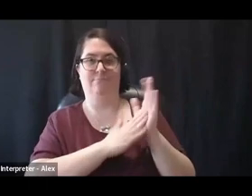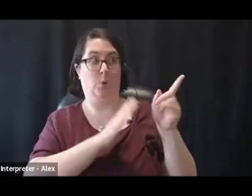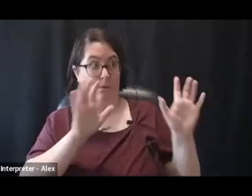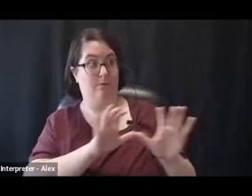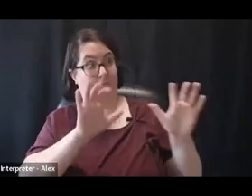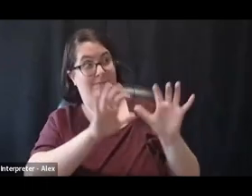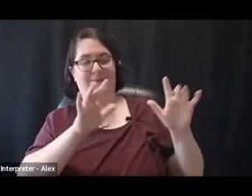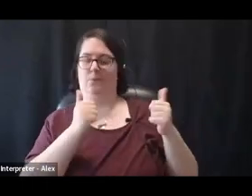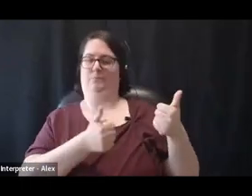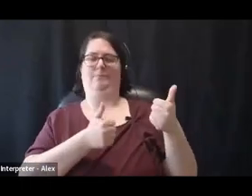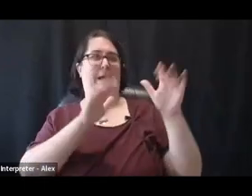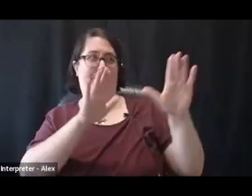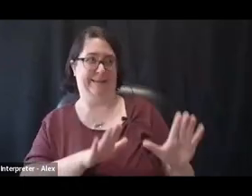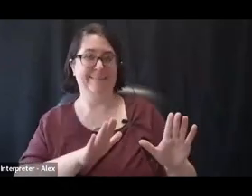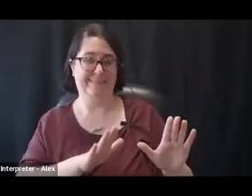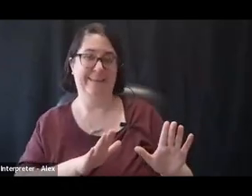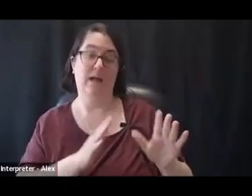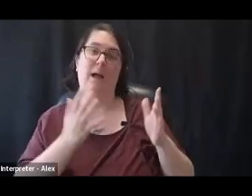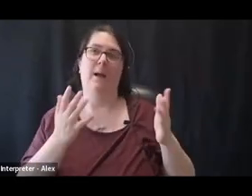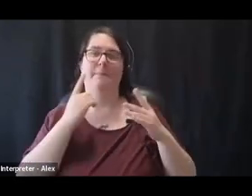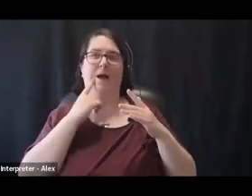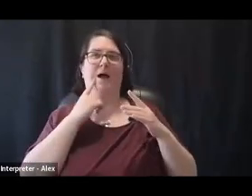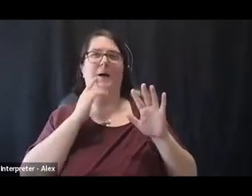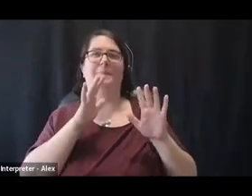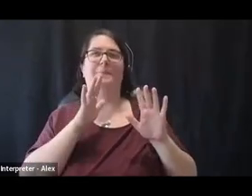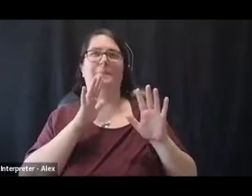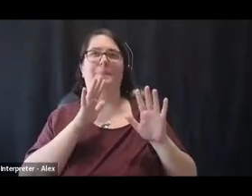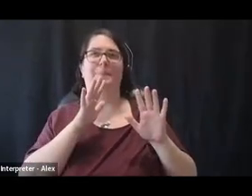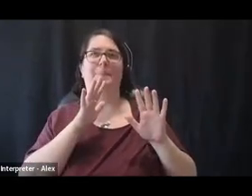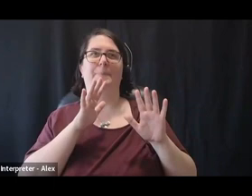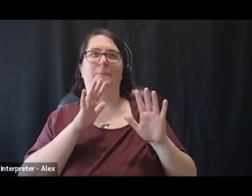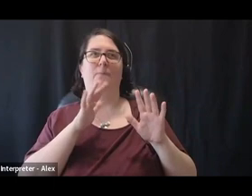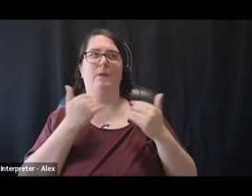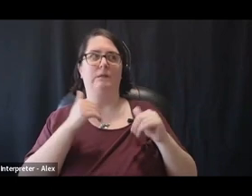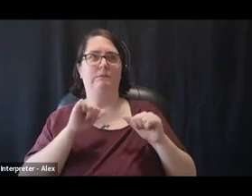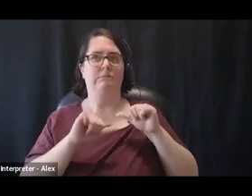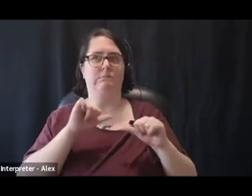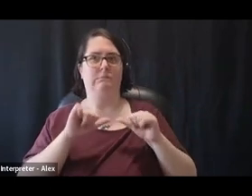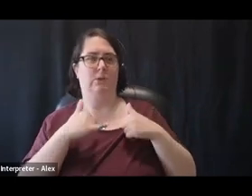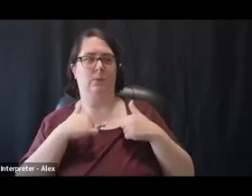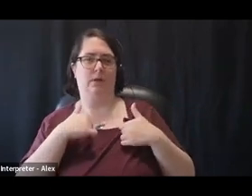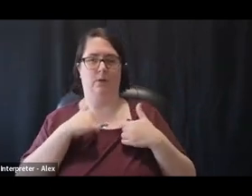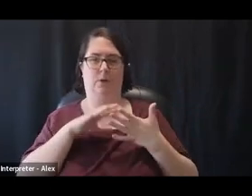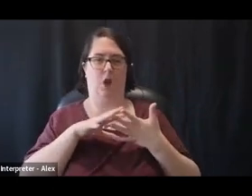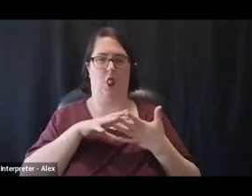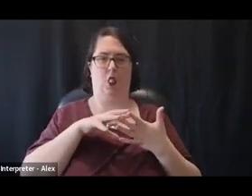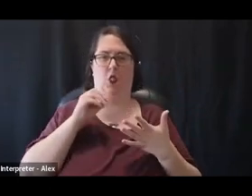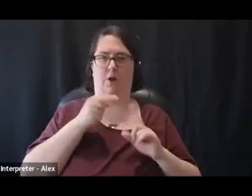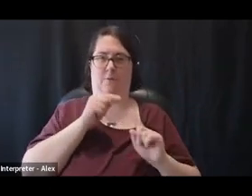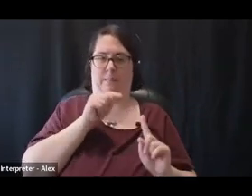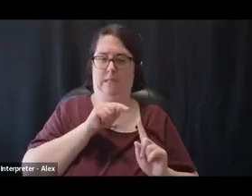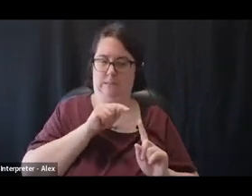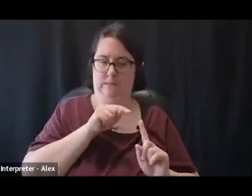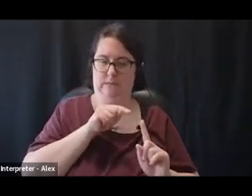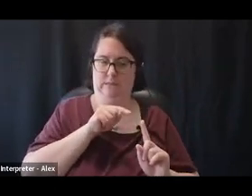more, which is amazing. But it was like really that tension of being like, we're going to learn from this, we're